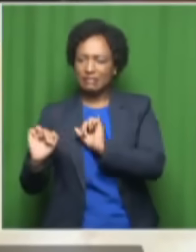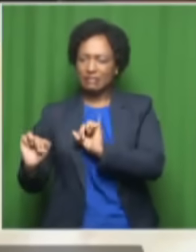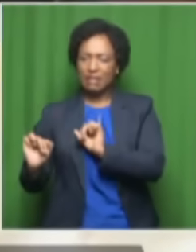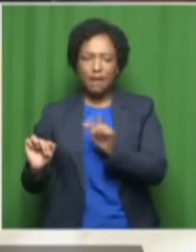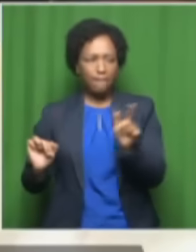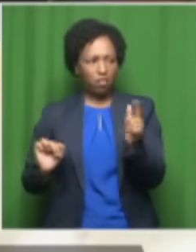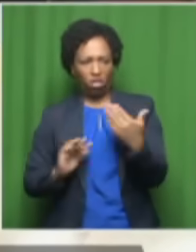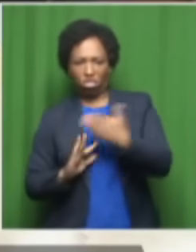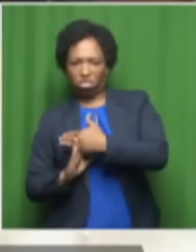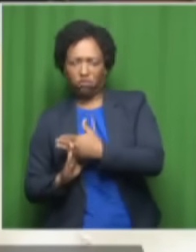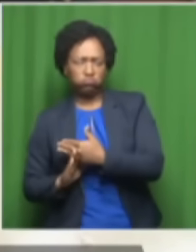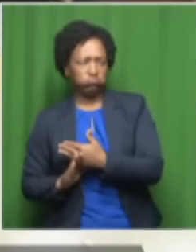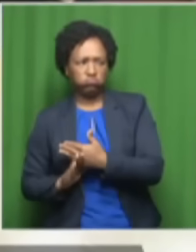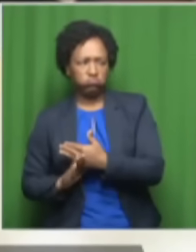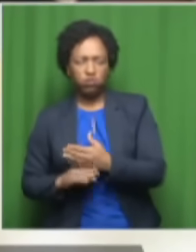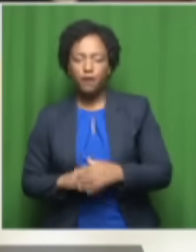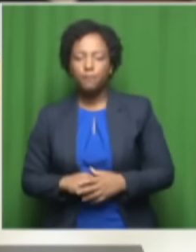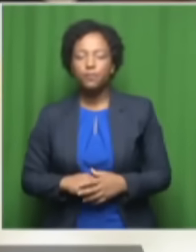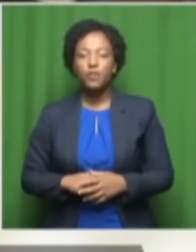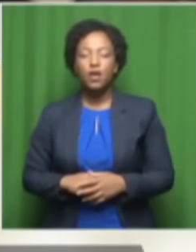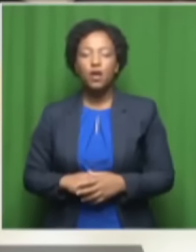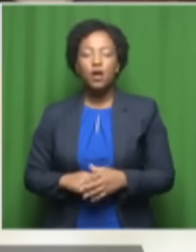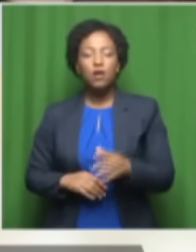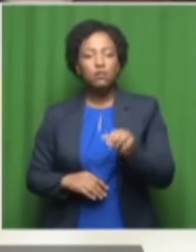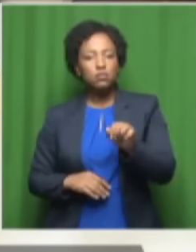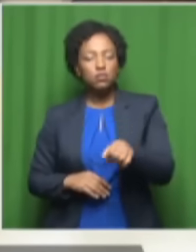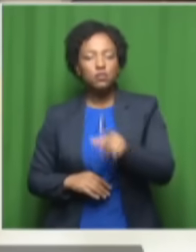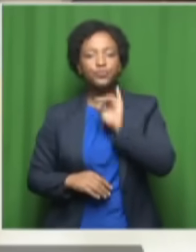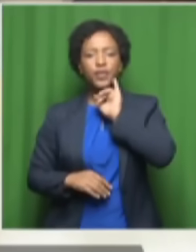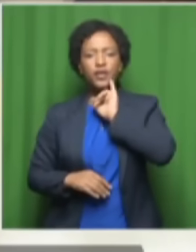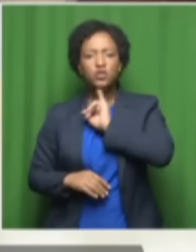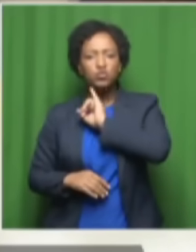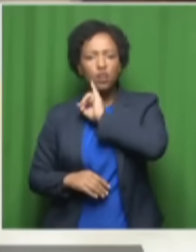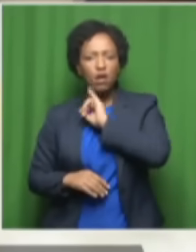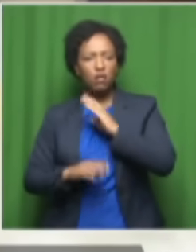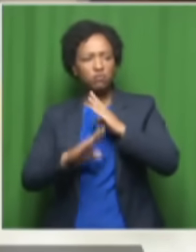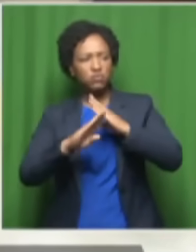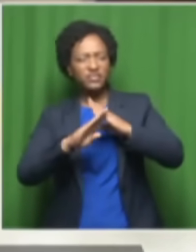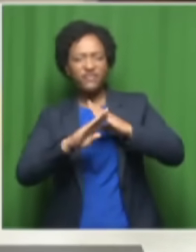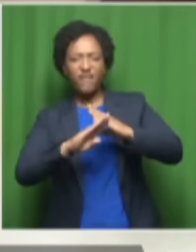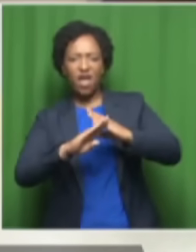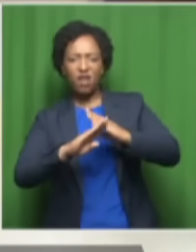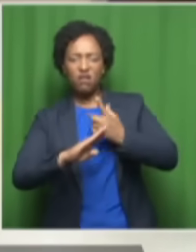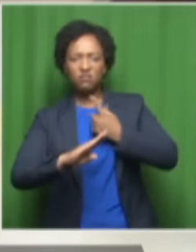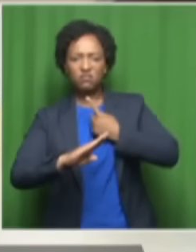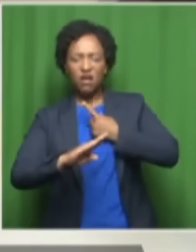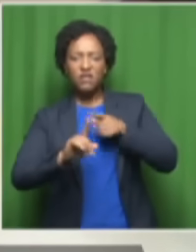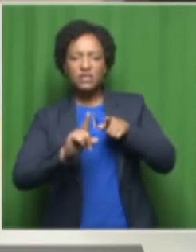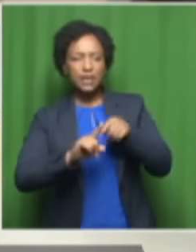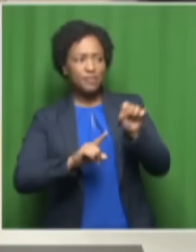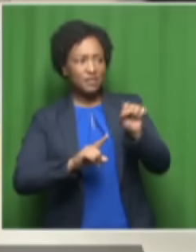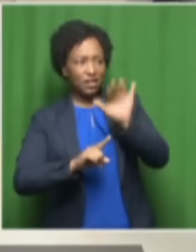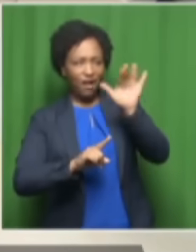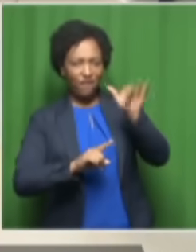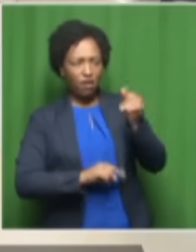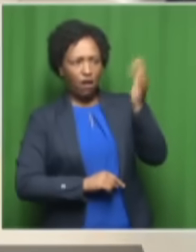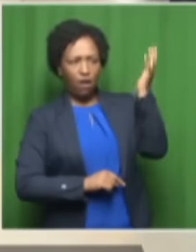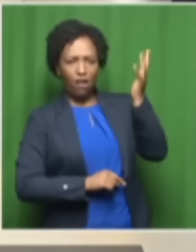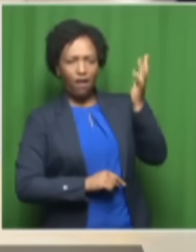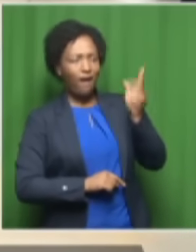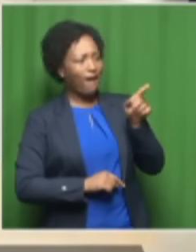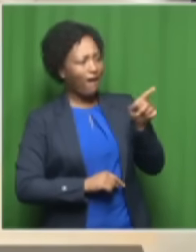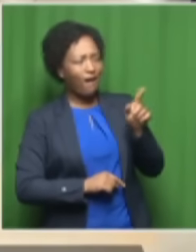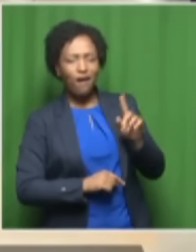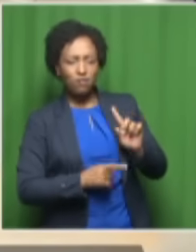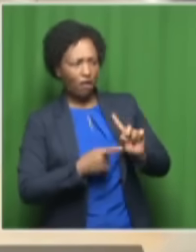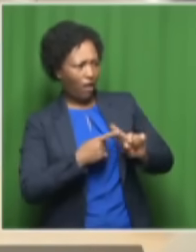nutshell is very much so how we saw the Israelis coming through, defending themselves and poking holes in South Africa's argument. But, Prof, having a look at both of